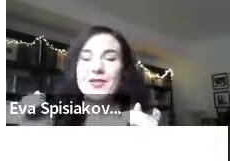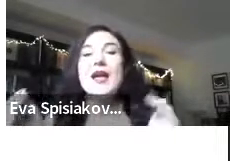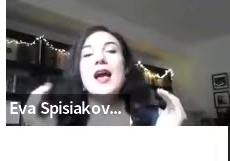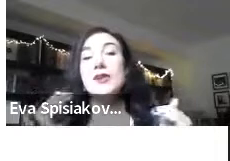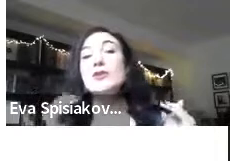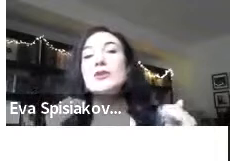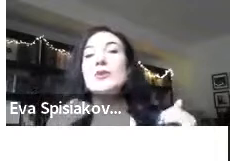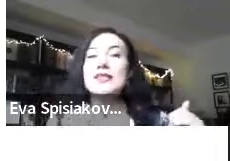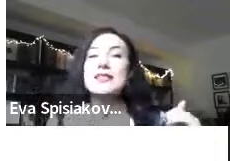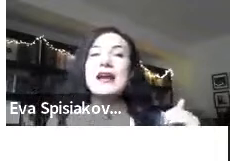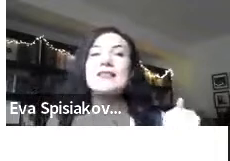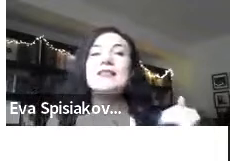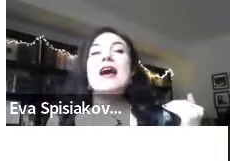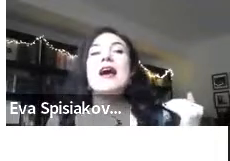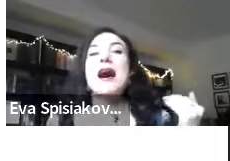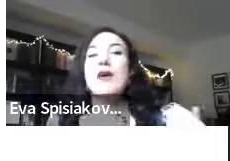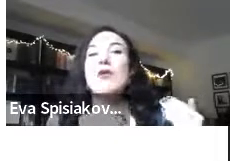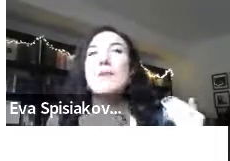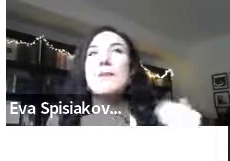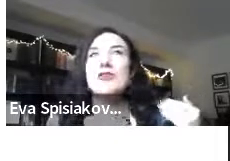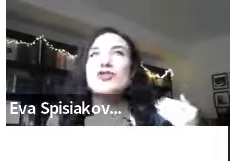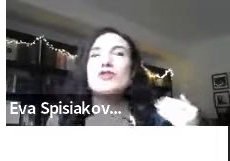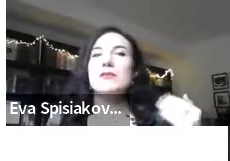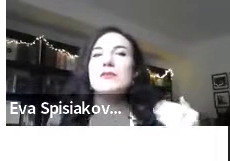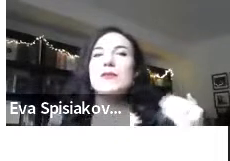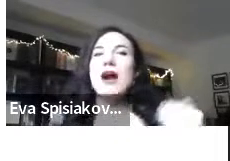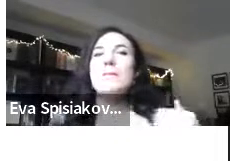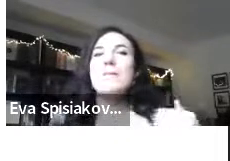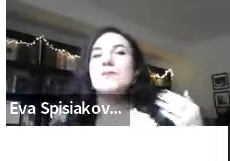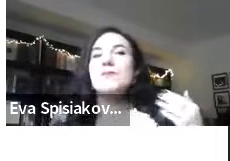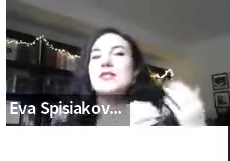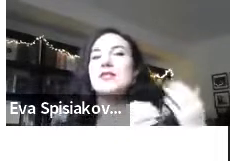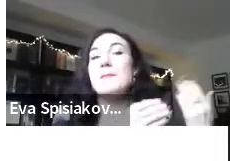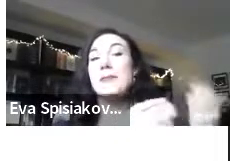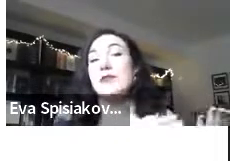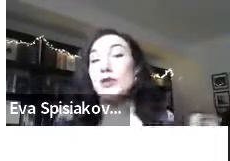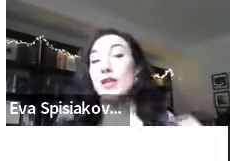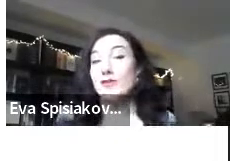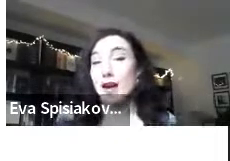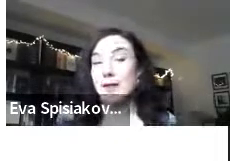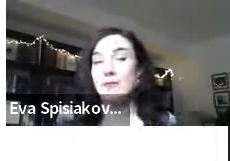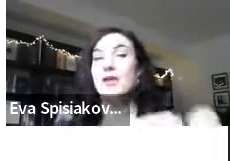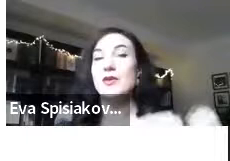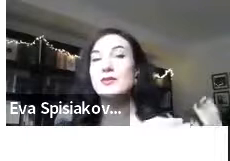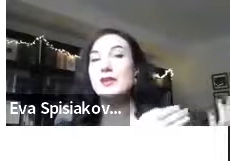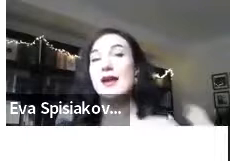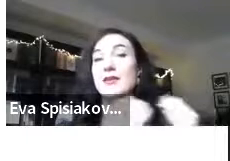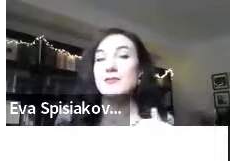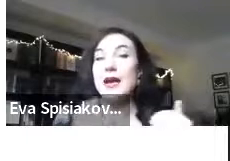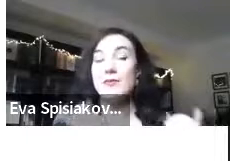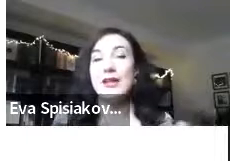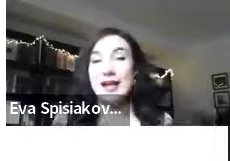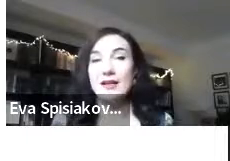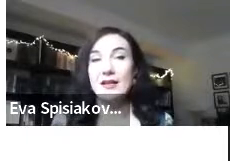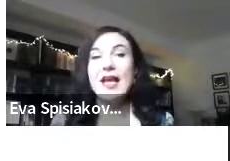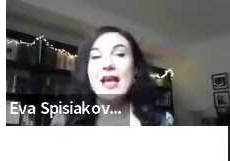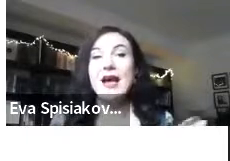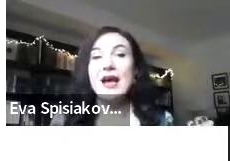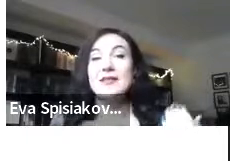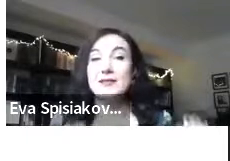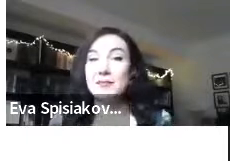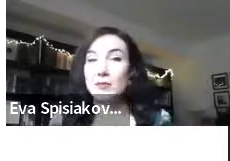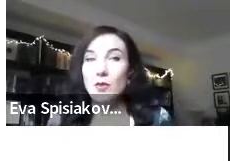be saved, and also on the side, how this would be better for the environment because the other type of